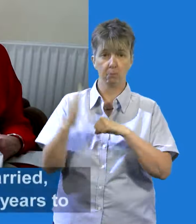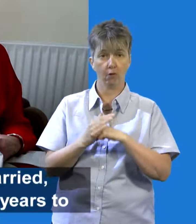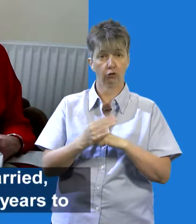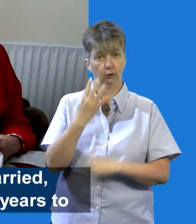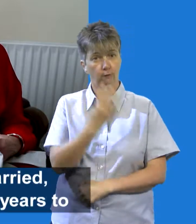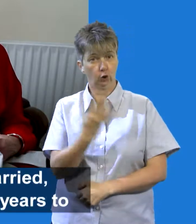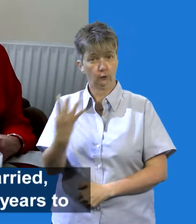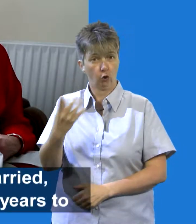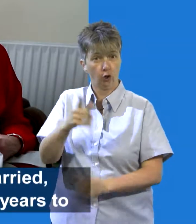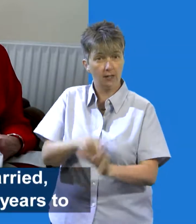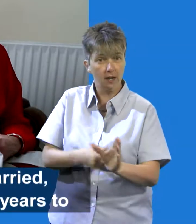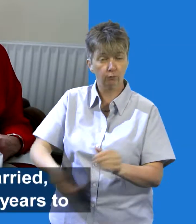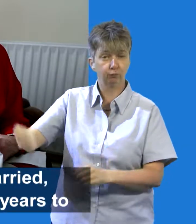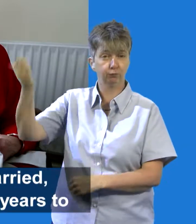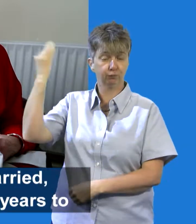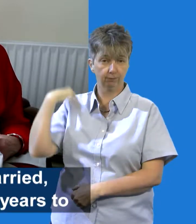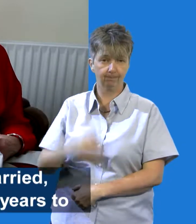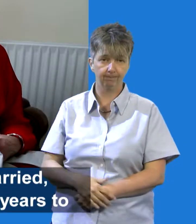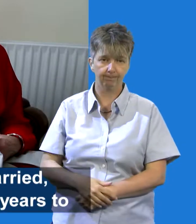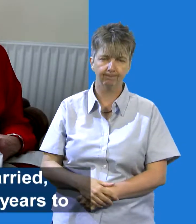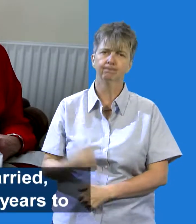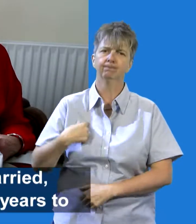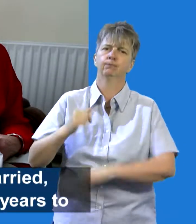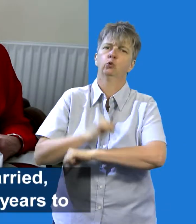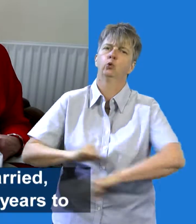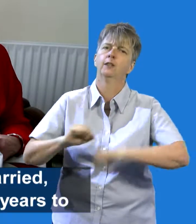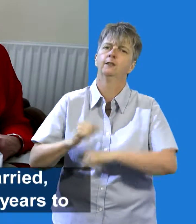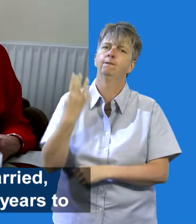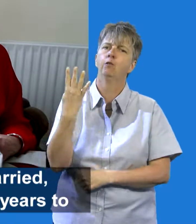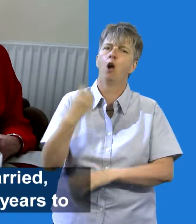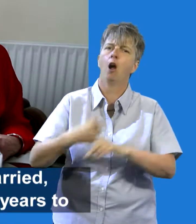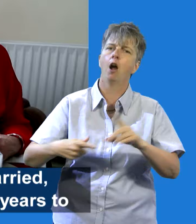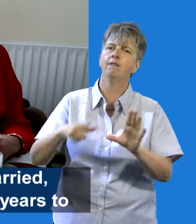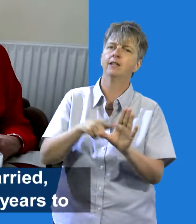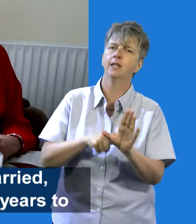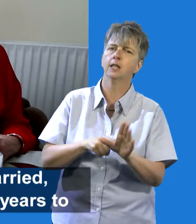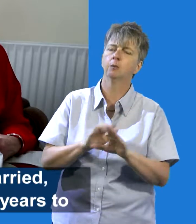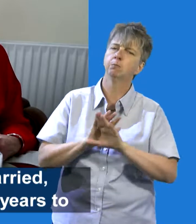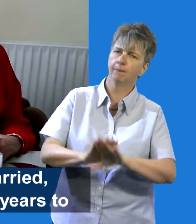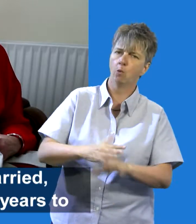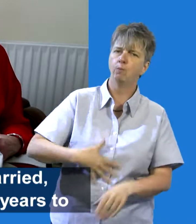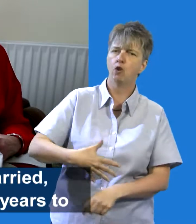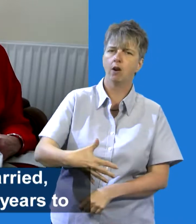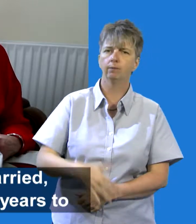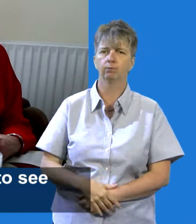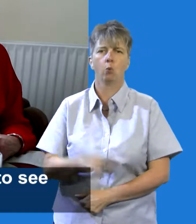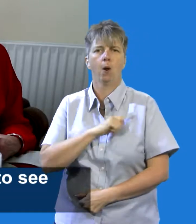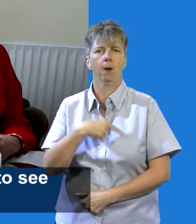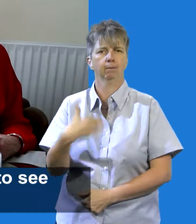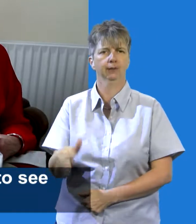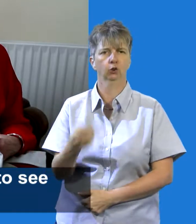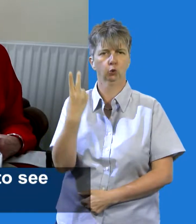You see, when I got married 44 years ago, I waited 4.5 years to have children